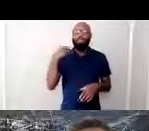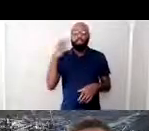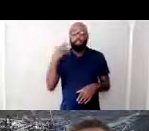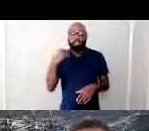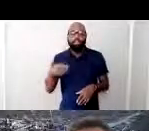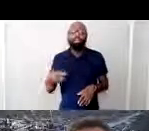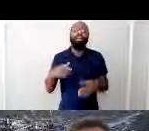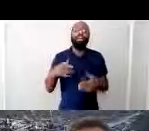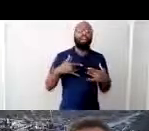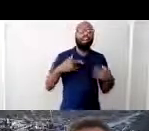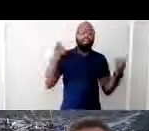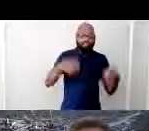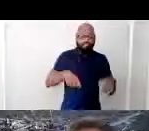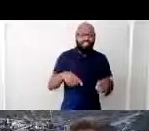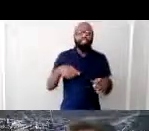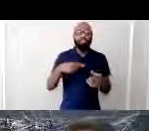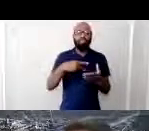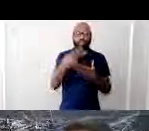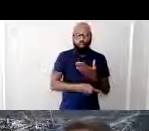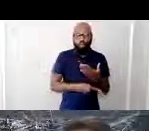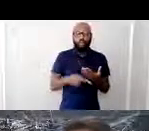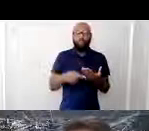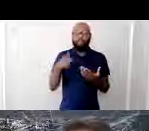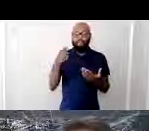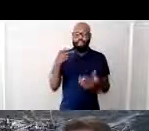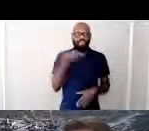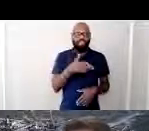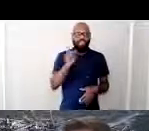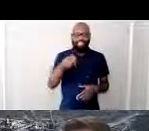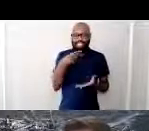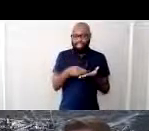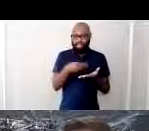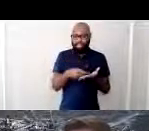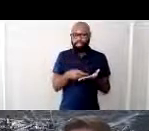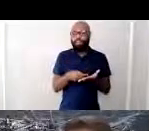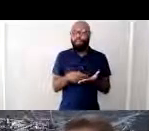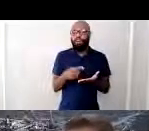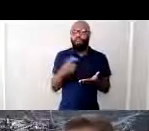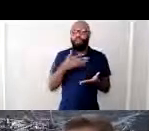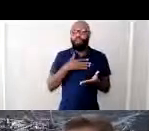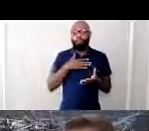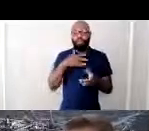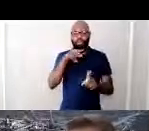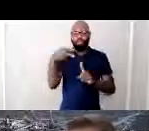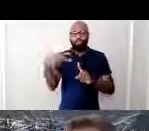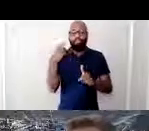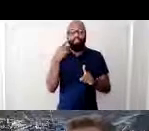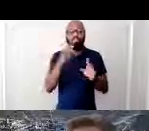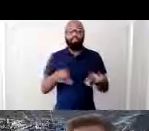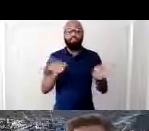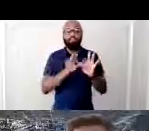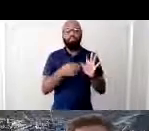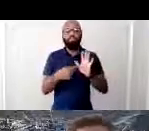programmed into these dollars. And what I think, from my mind's eye anyway, what I think is be important is to see where